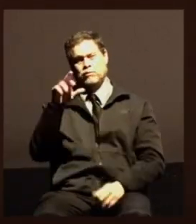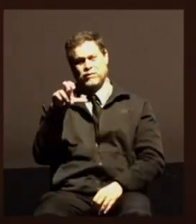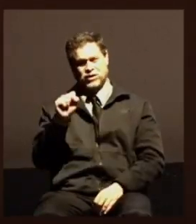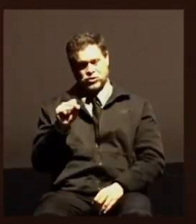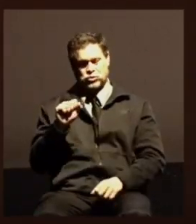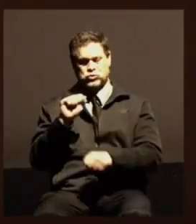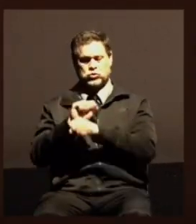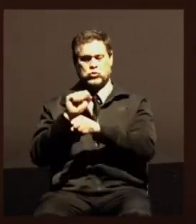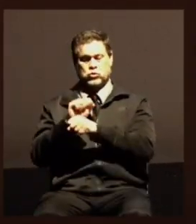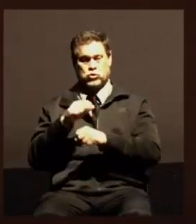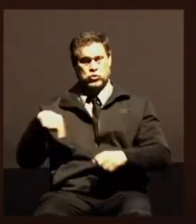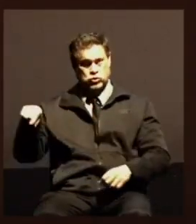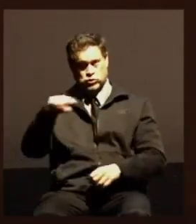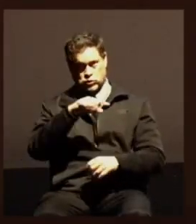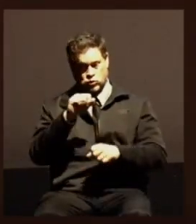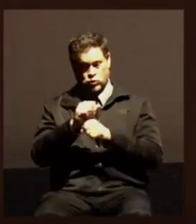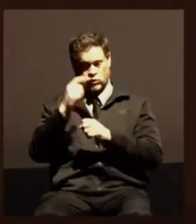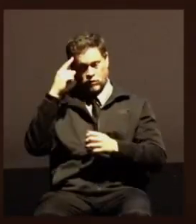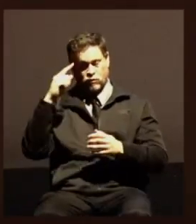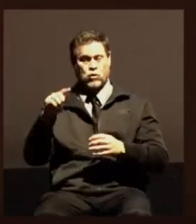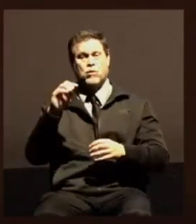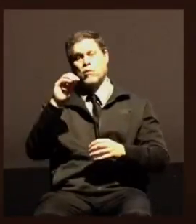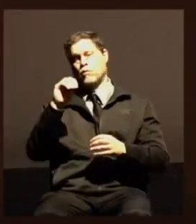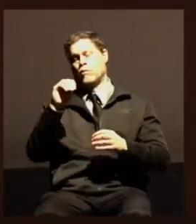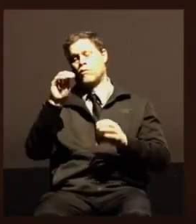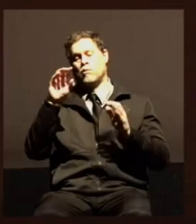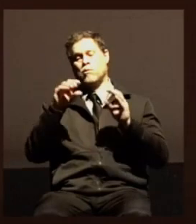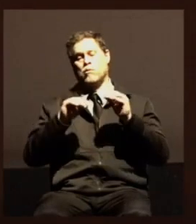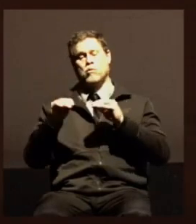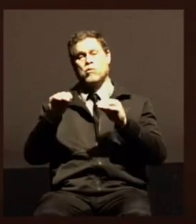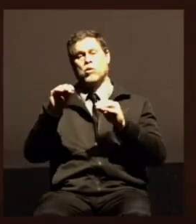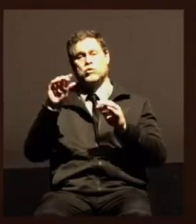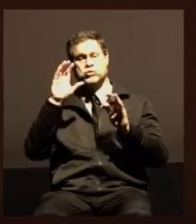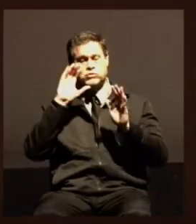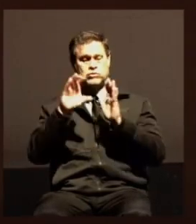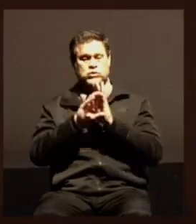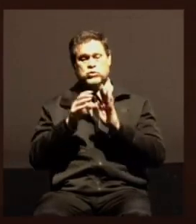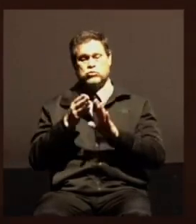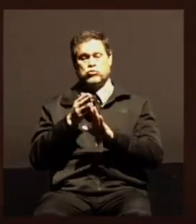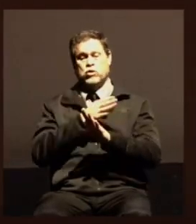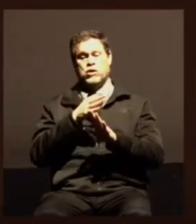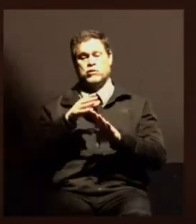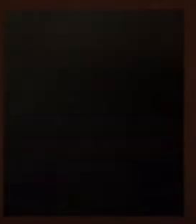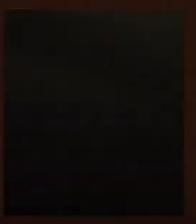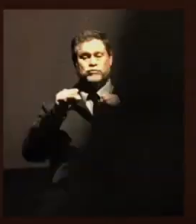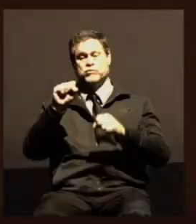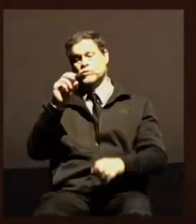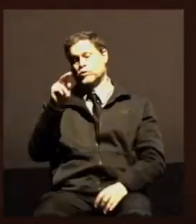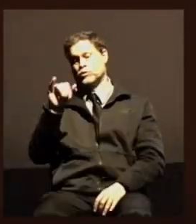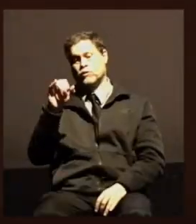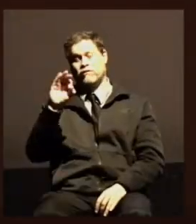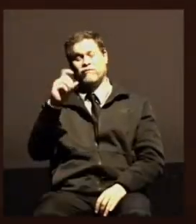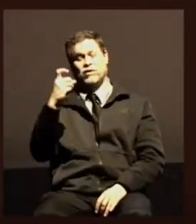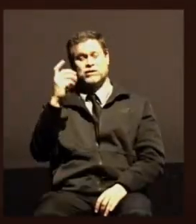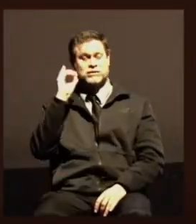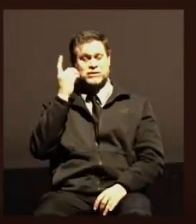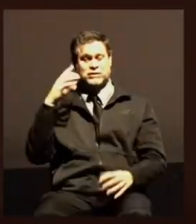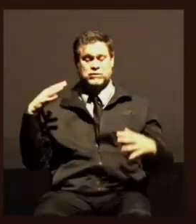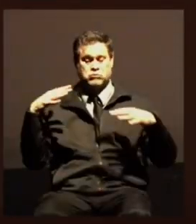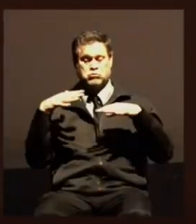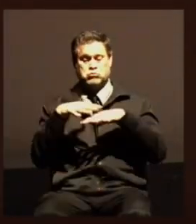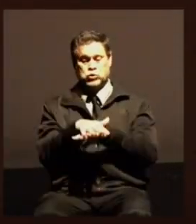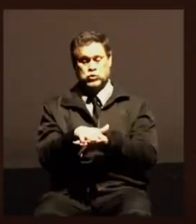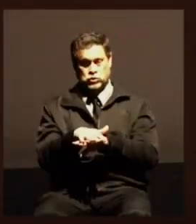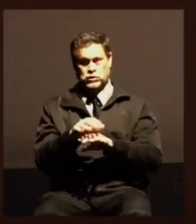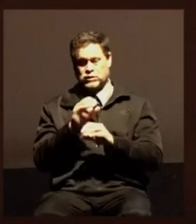colleagues. When I worked for Motion Picture Licensing Corporation prior to being with Sony, when the Fox and Disney merger happened, though it was